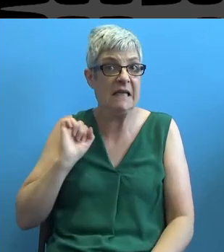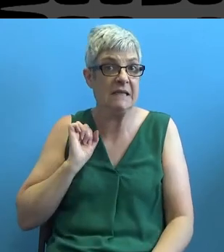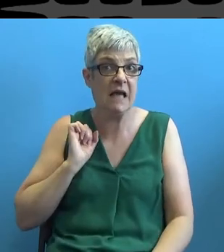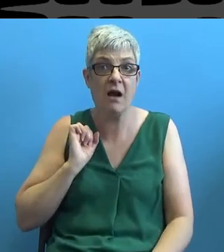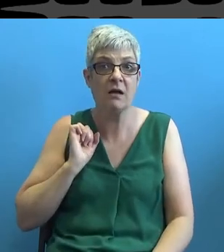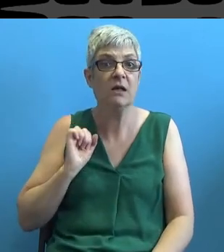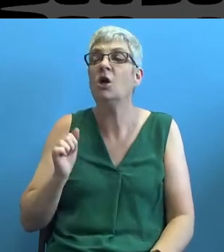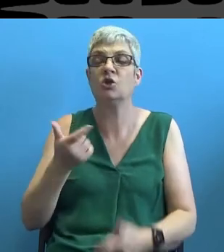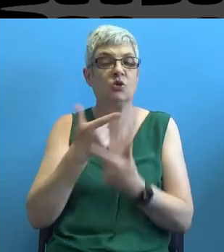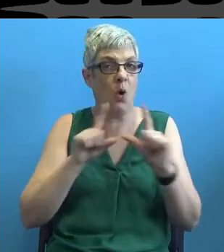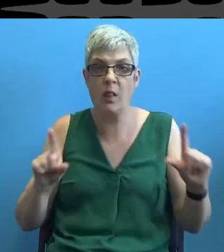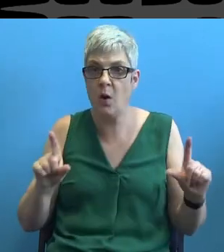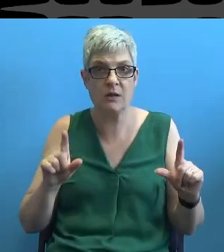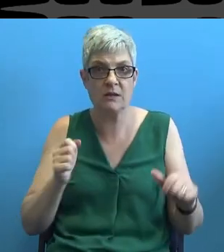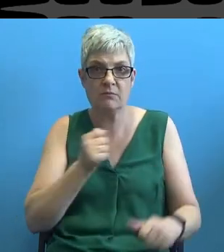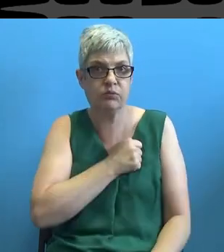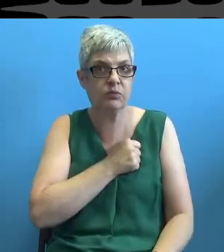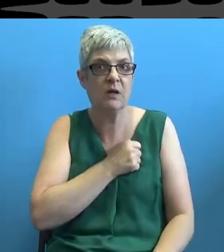challenging thing to say.